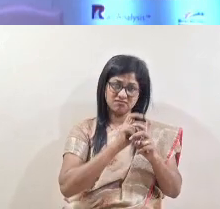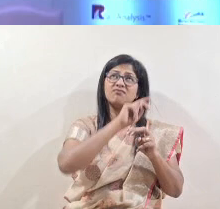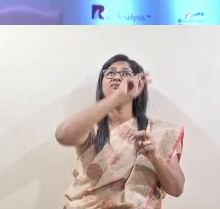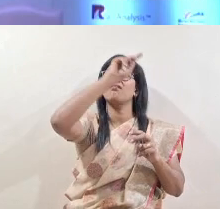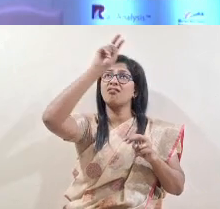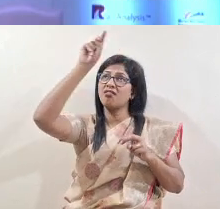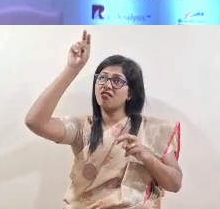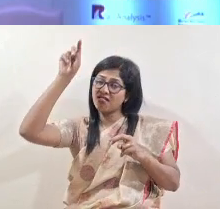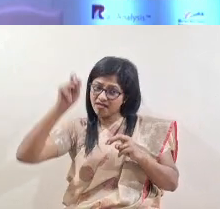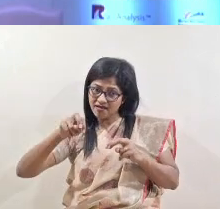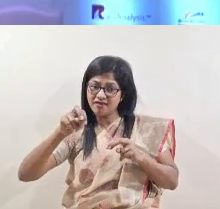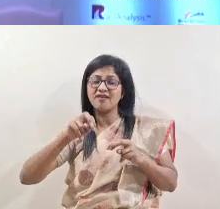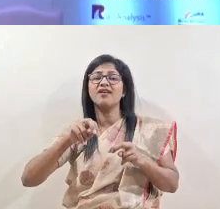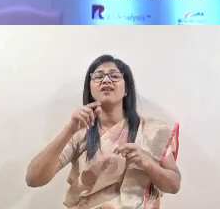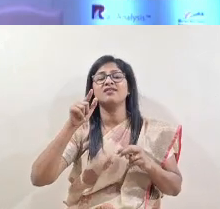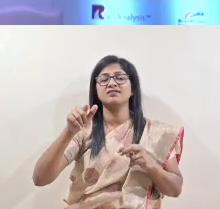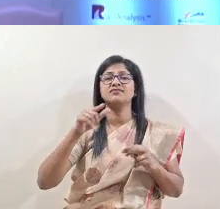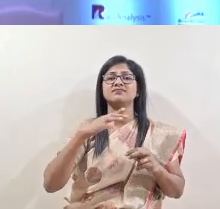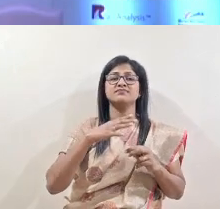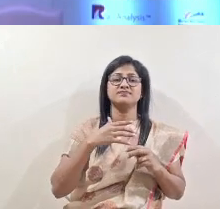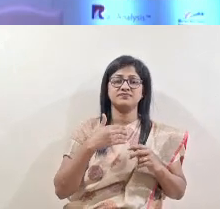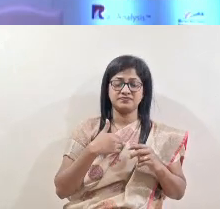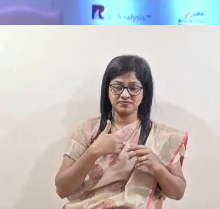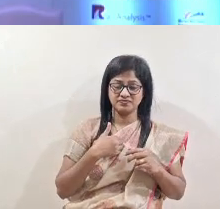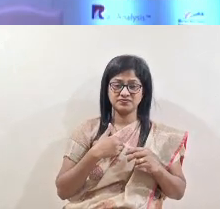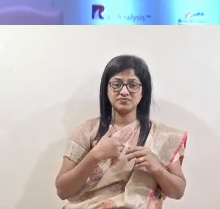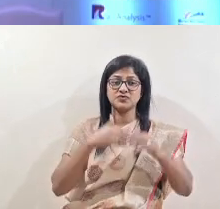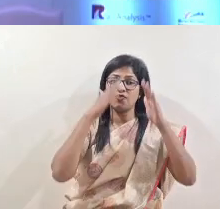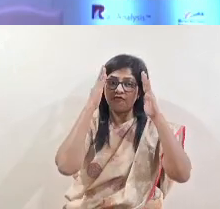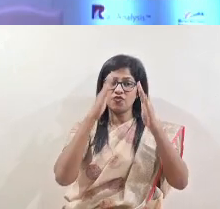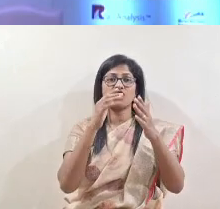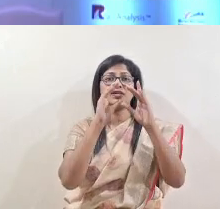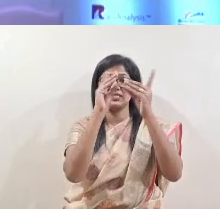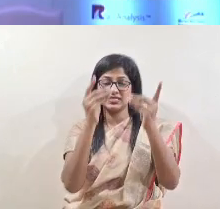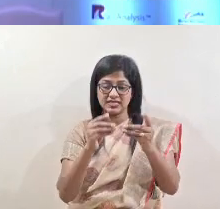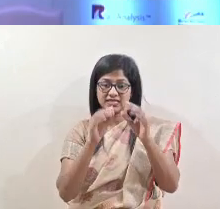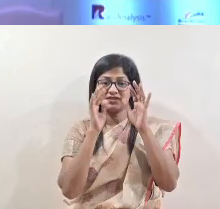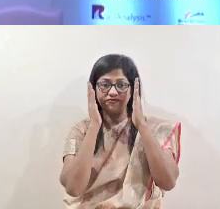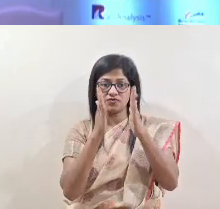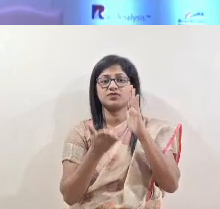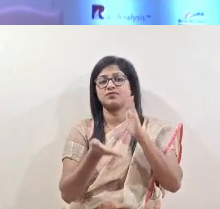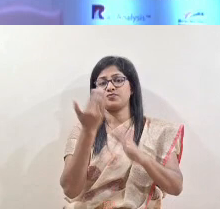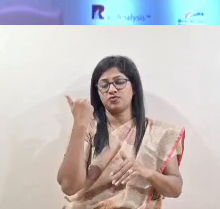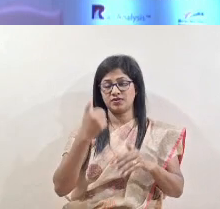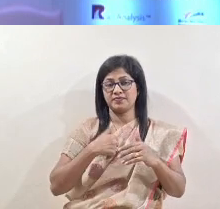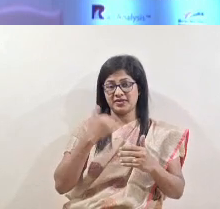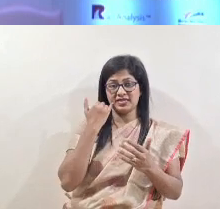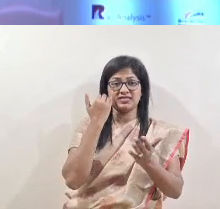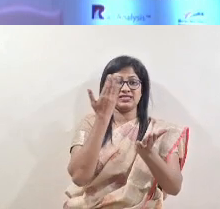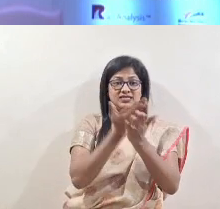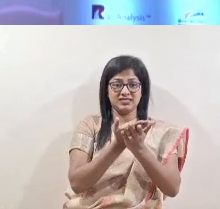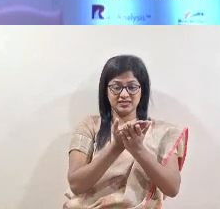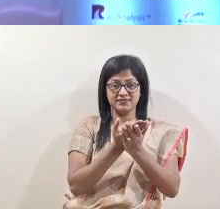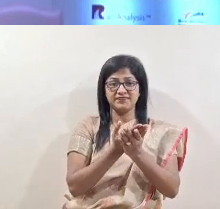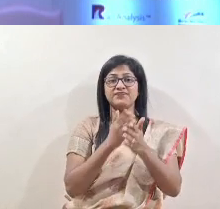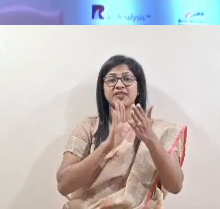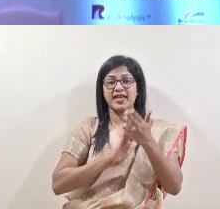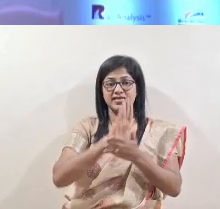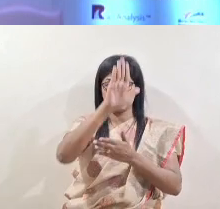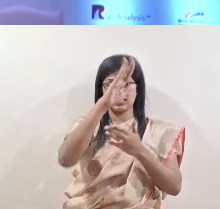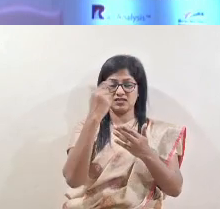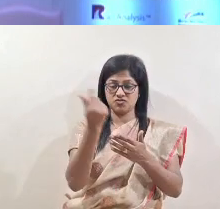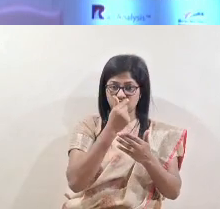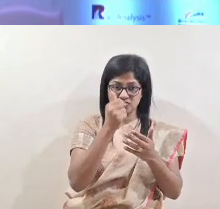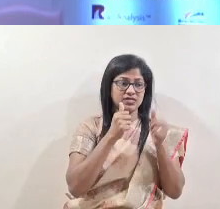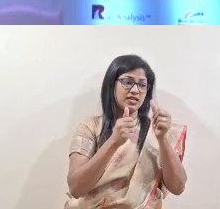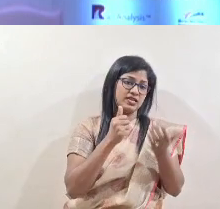then cross. So we should focus on the design properly. One of my suggestions is that we can use escalators along